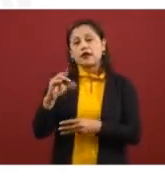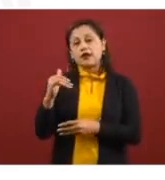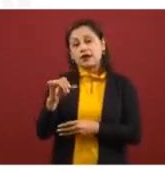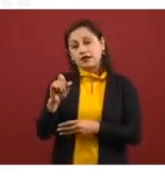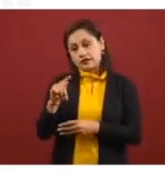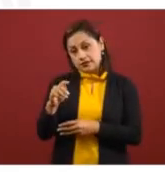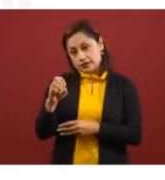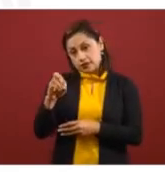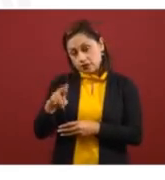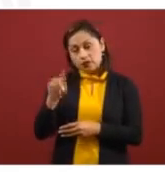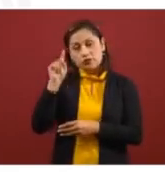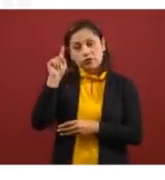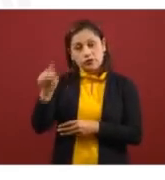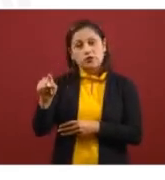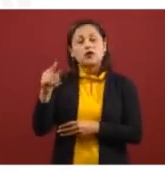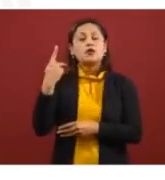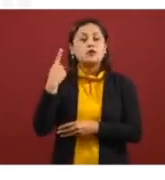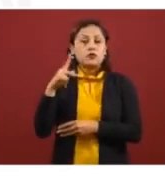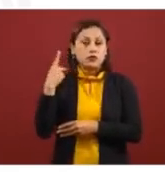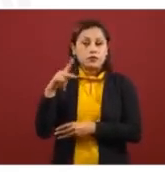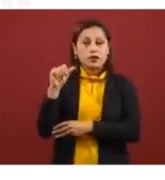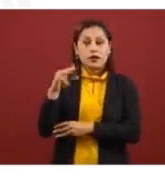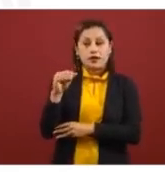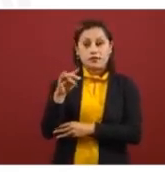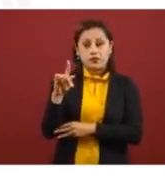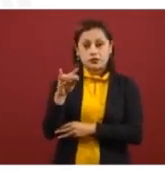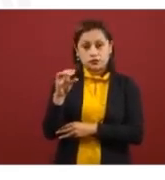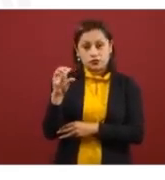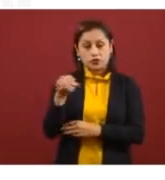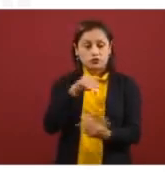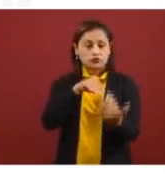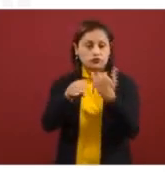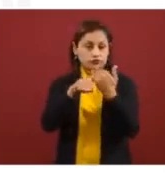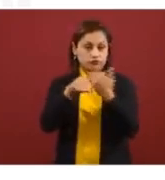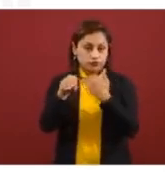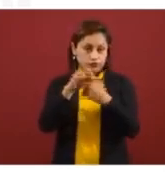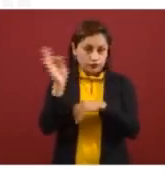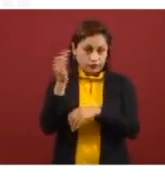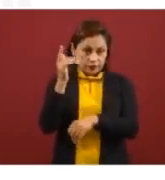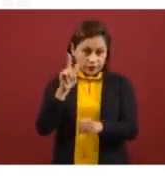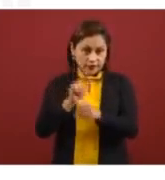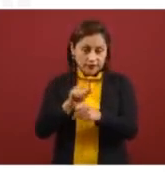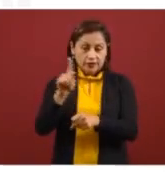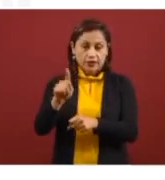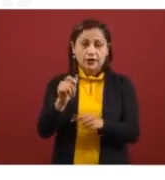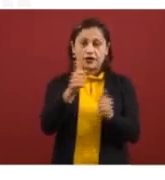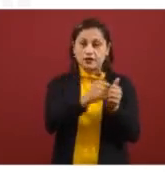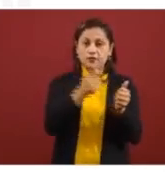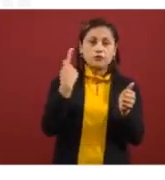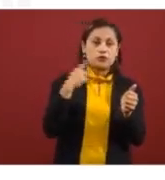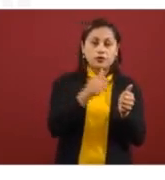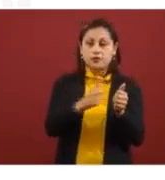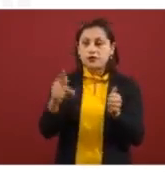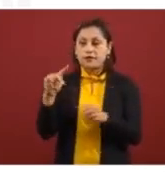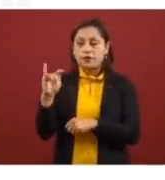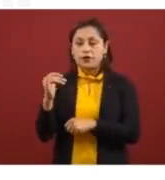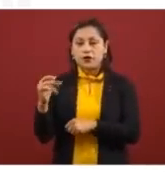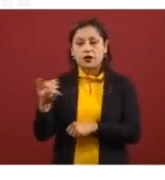They found irregularities in 23. And gasoline verified